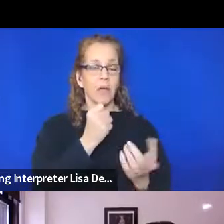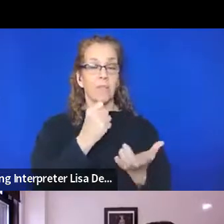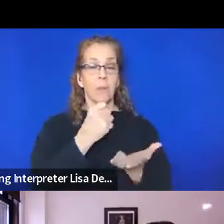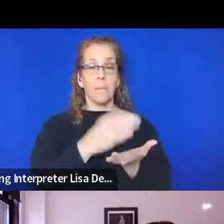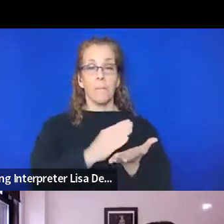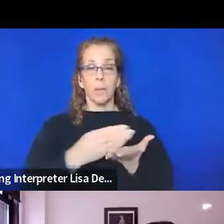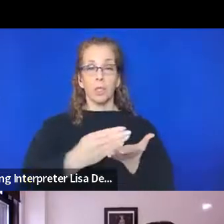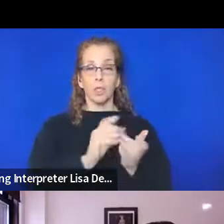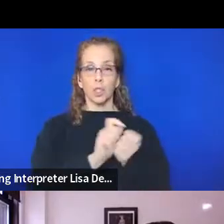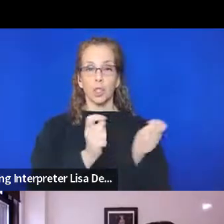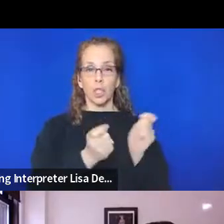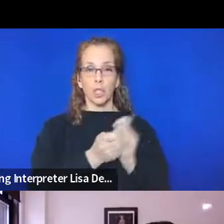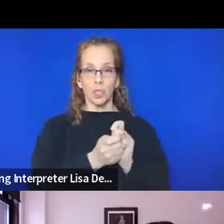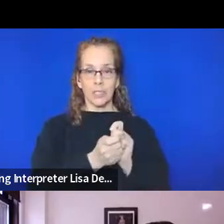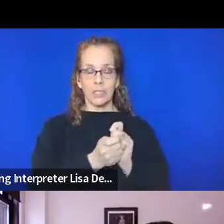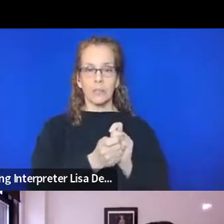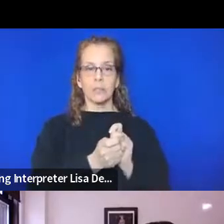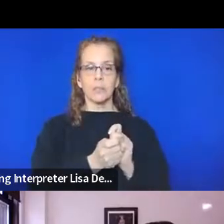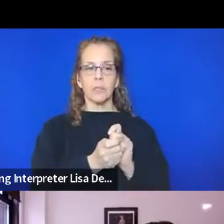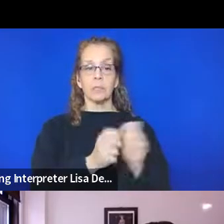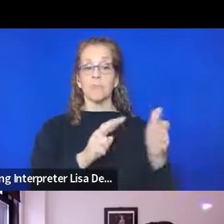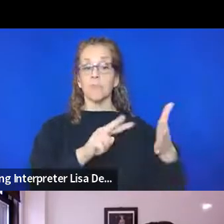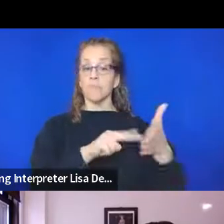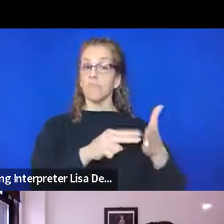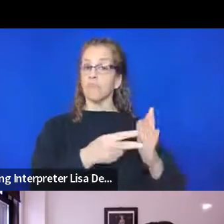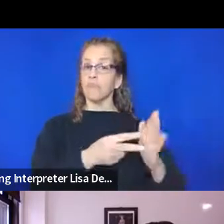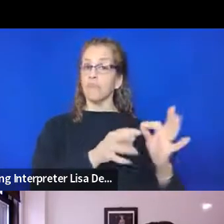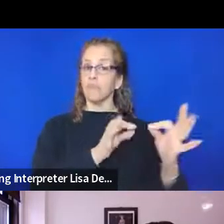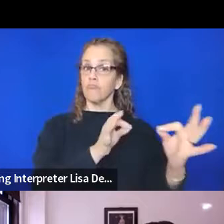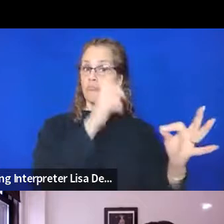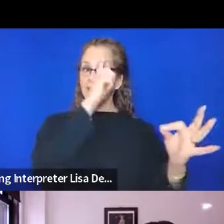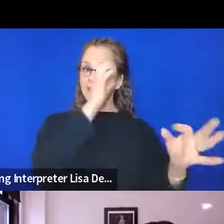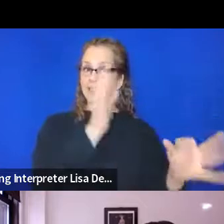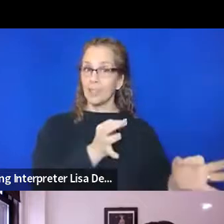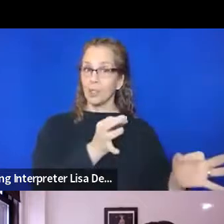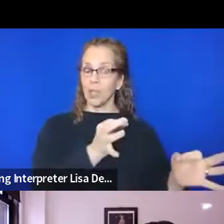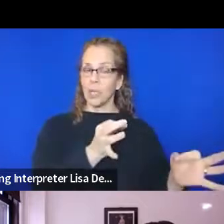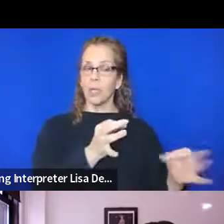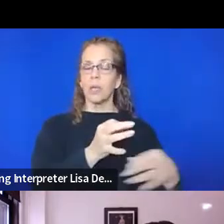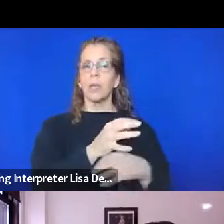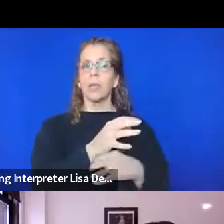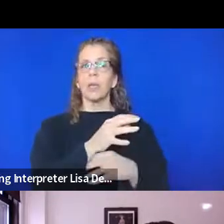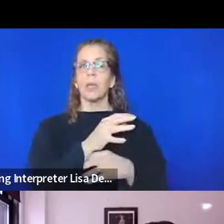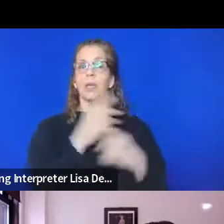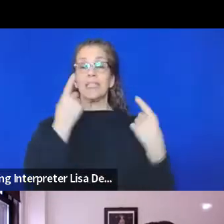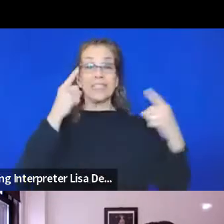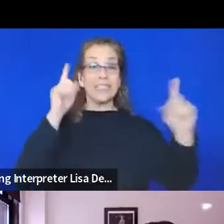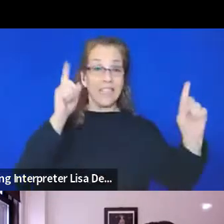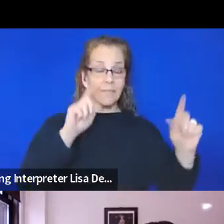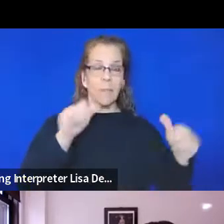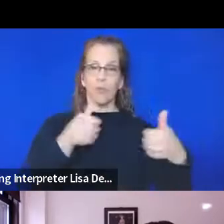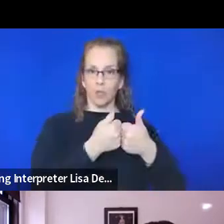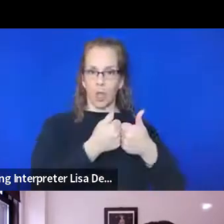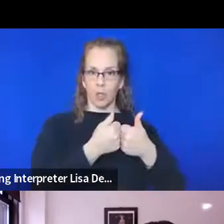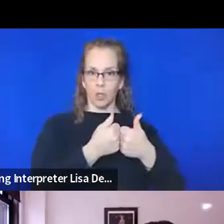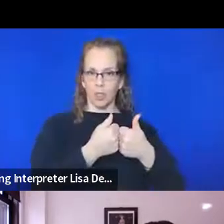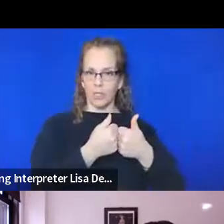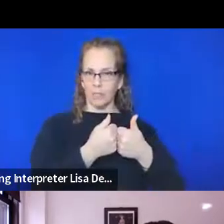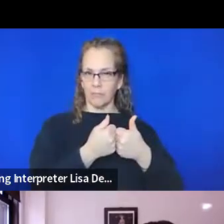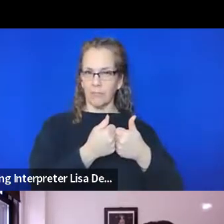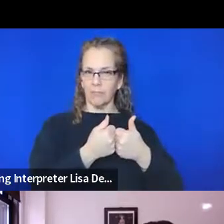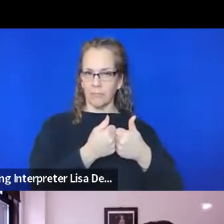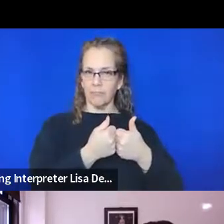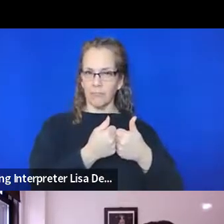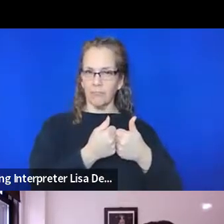changes, both intended and not, and both successful and challenging. I want to begin